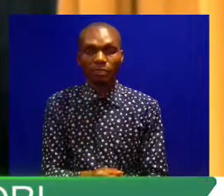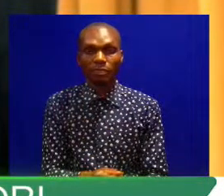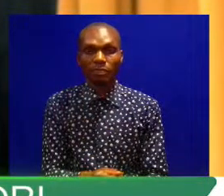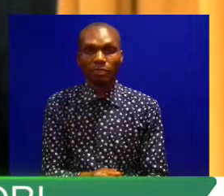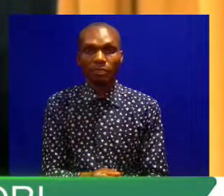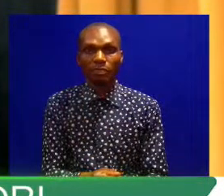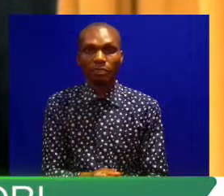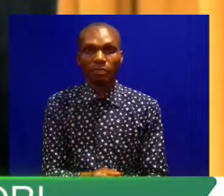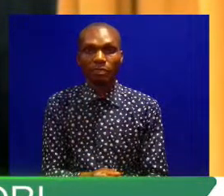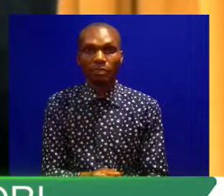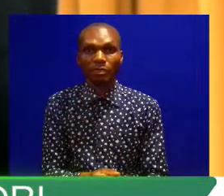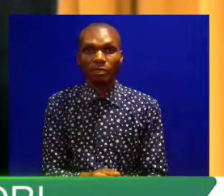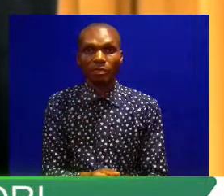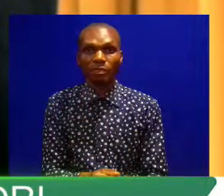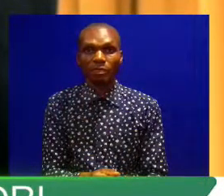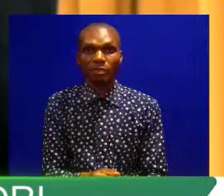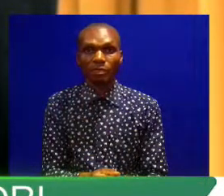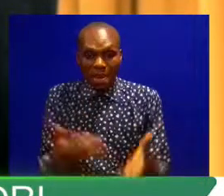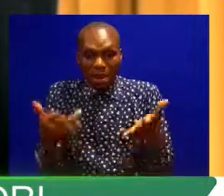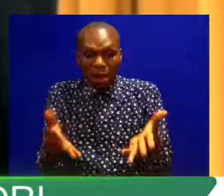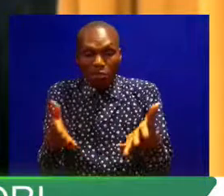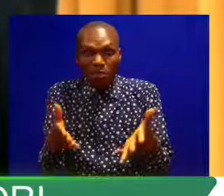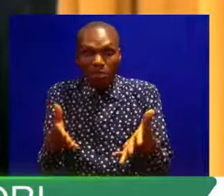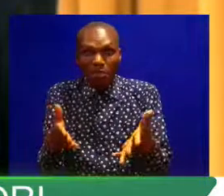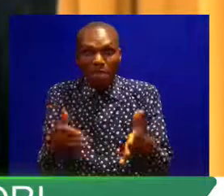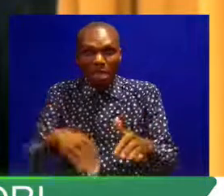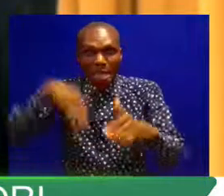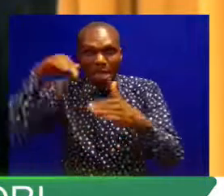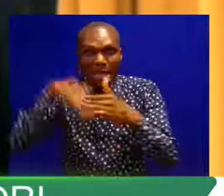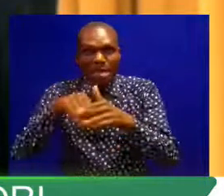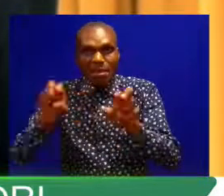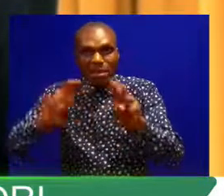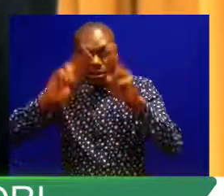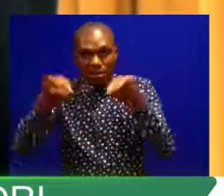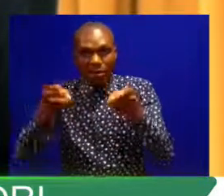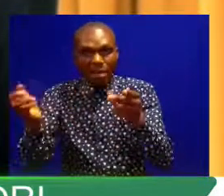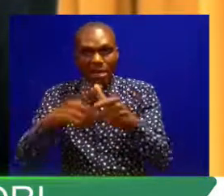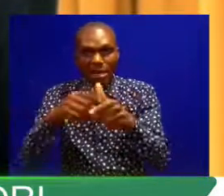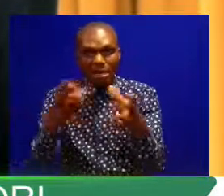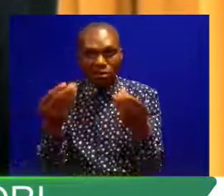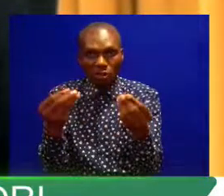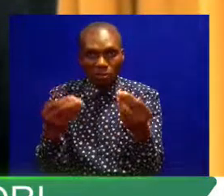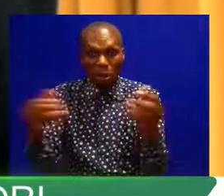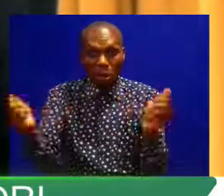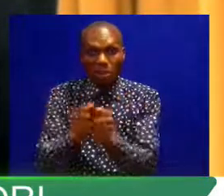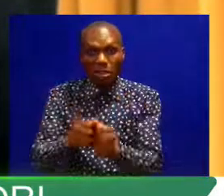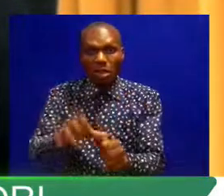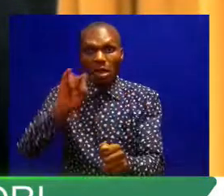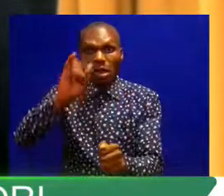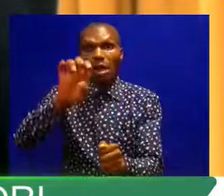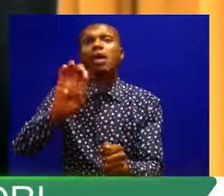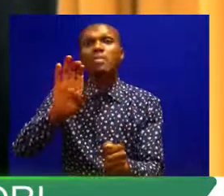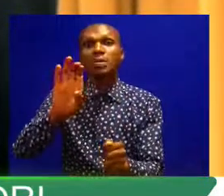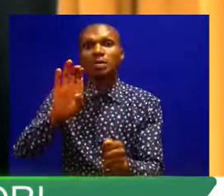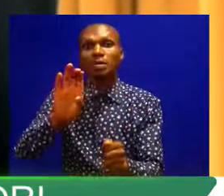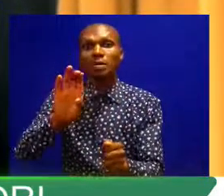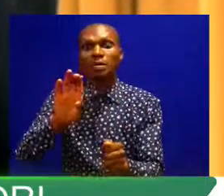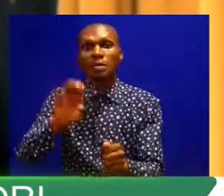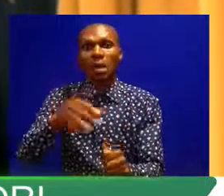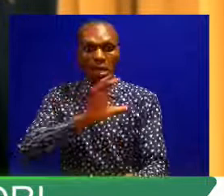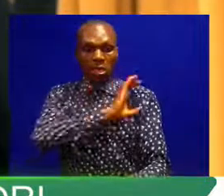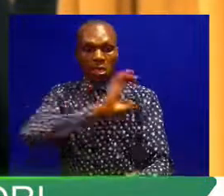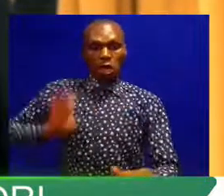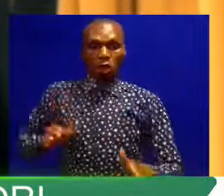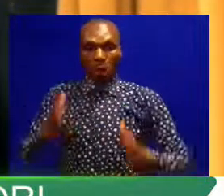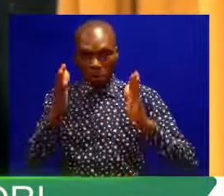There is an internal issue which must be resolved by the IBC, its commissioners